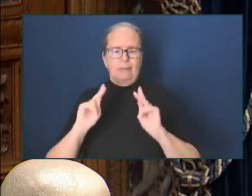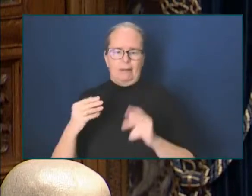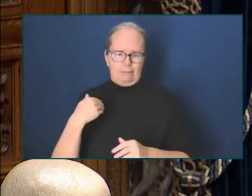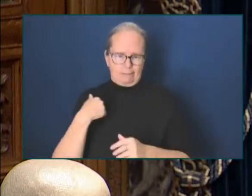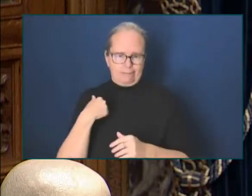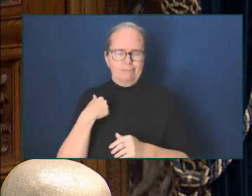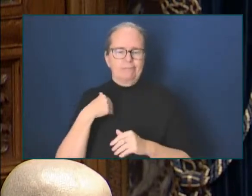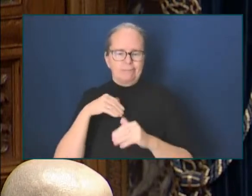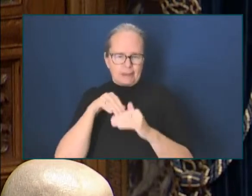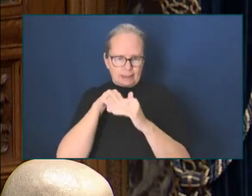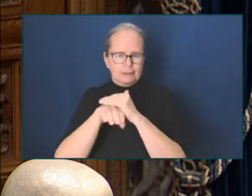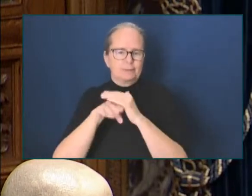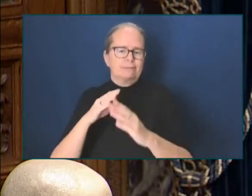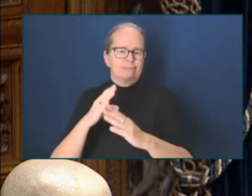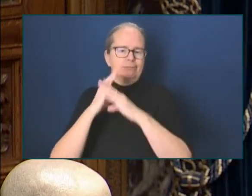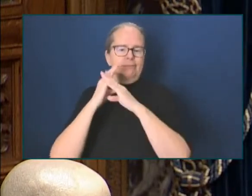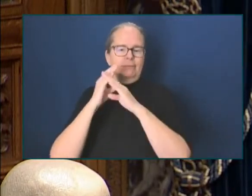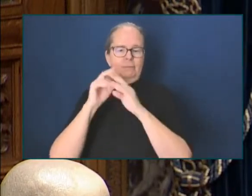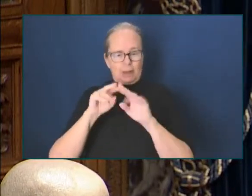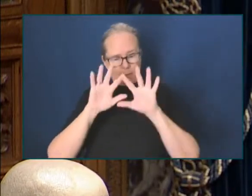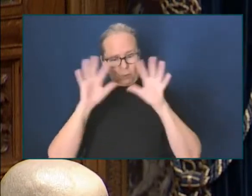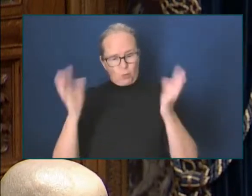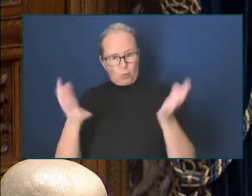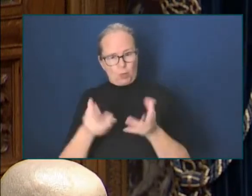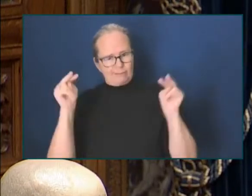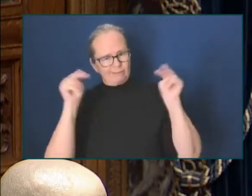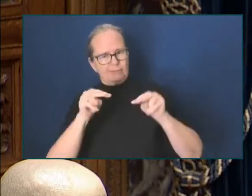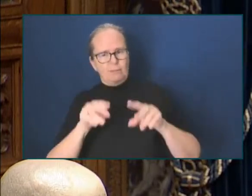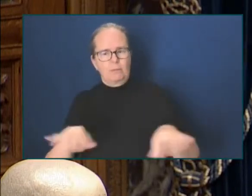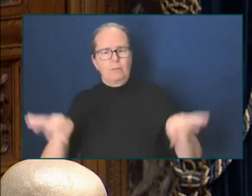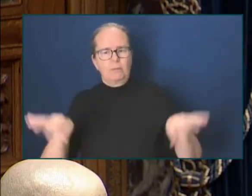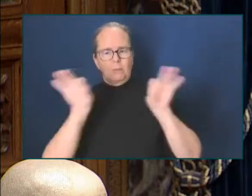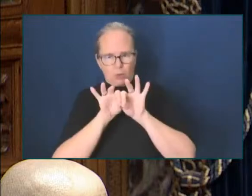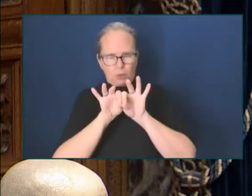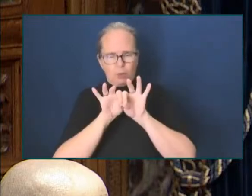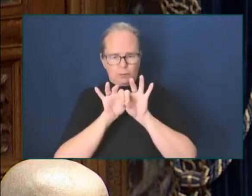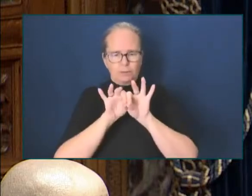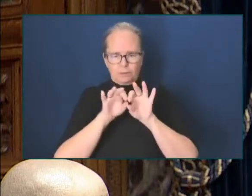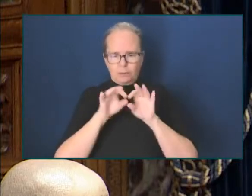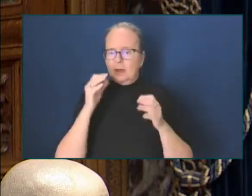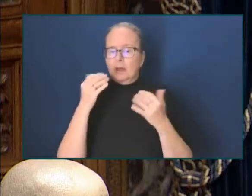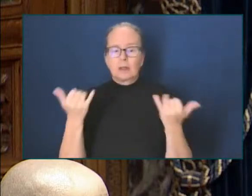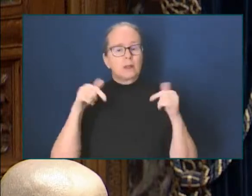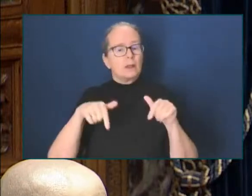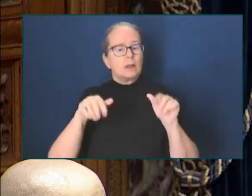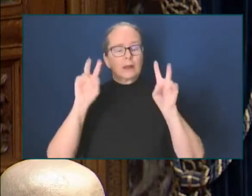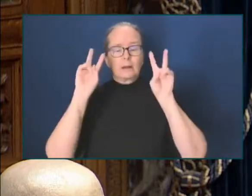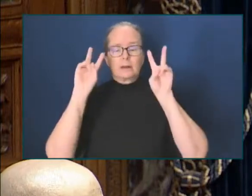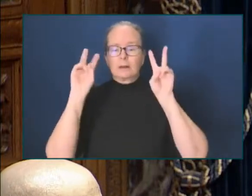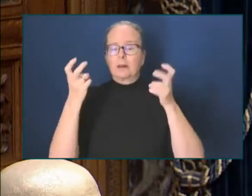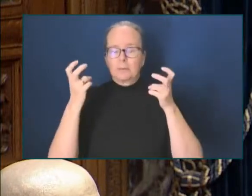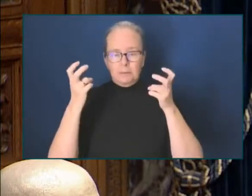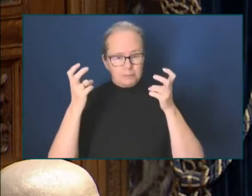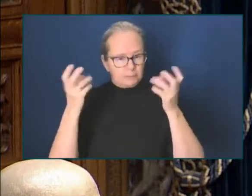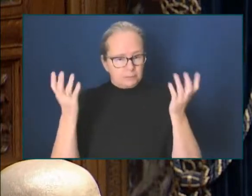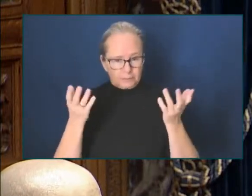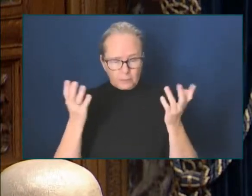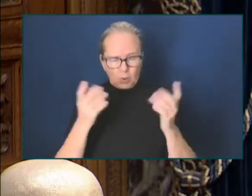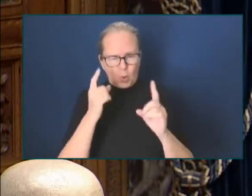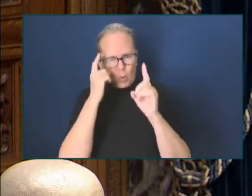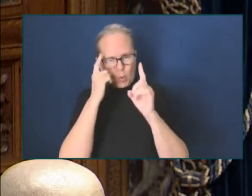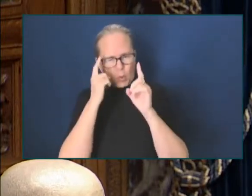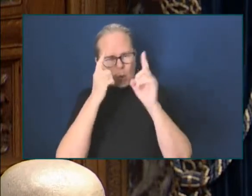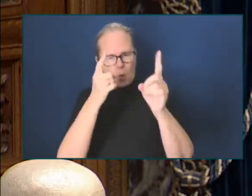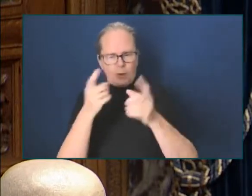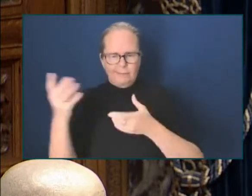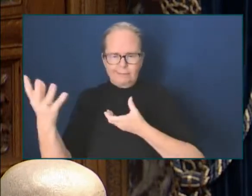disabilities. This year's theme is Transformative Solutions for Inclusive Development, the role of innovation in fueling an accessible and